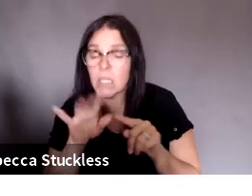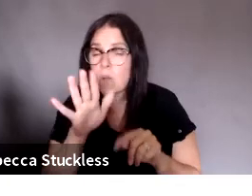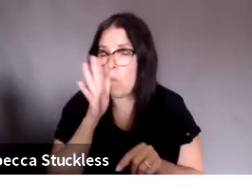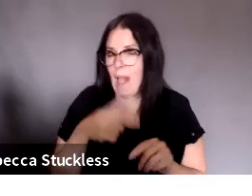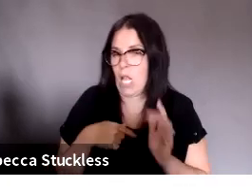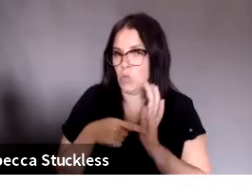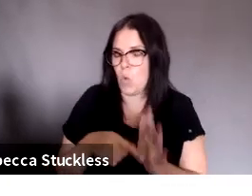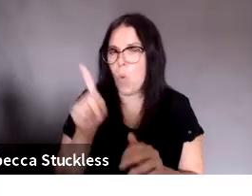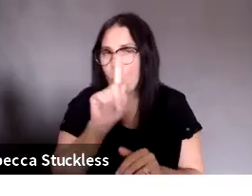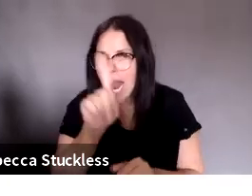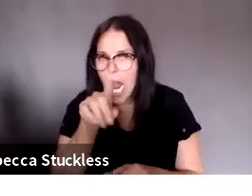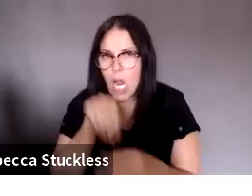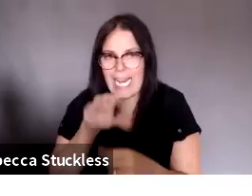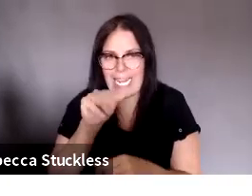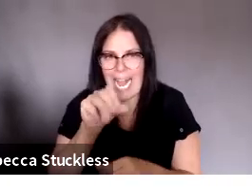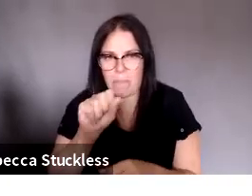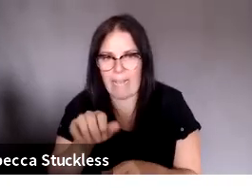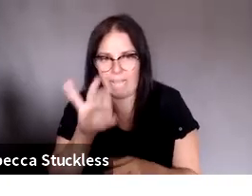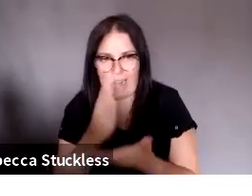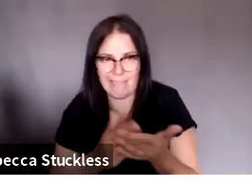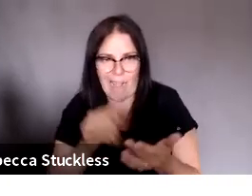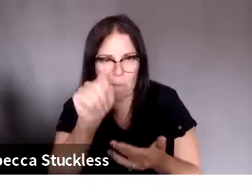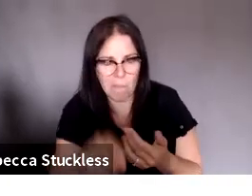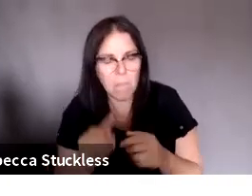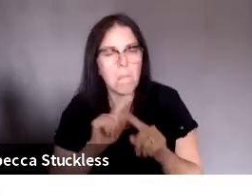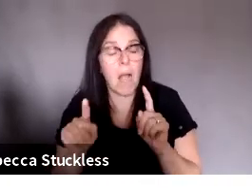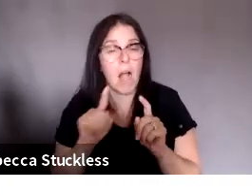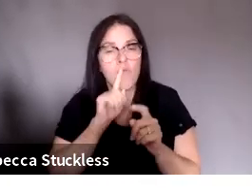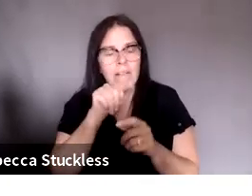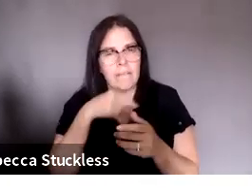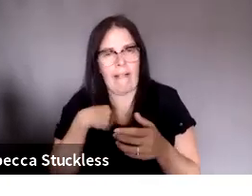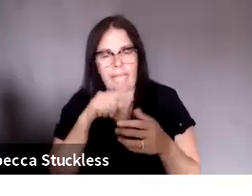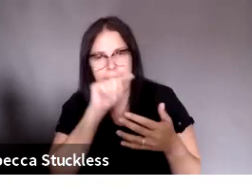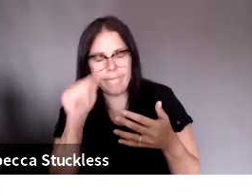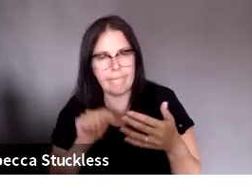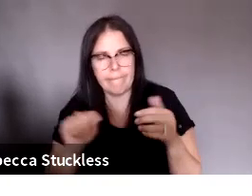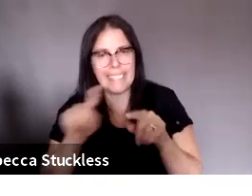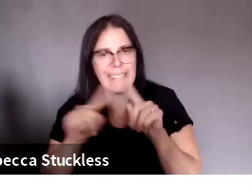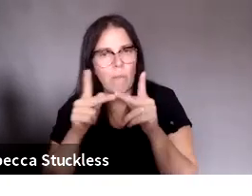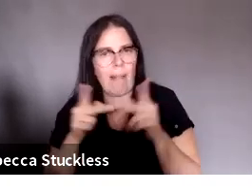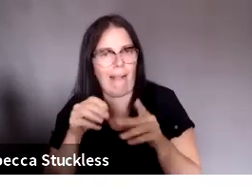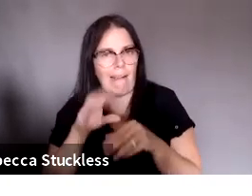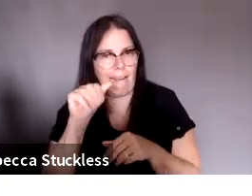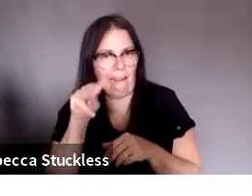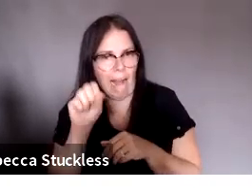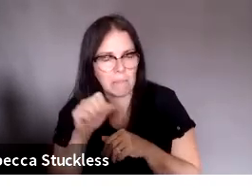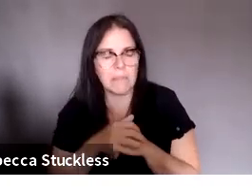where some of these things are captured. So in general, for some of these, the learner